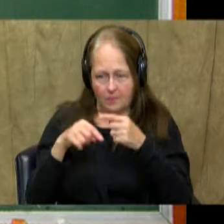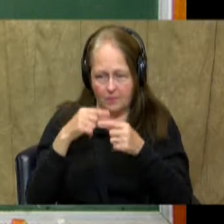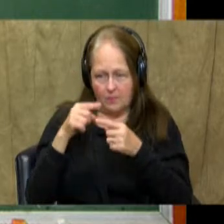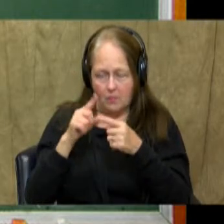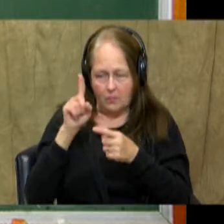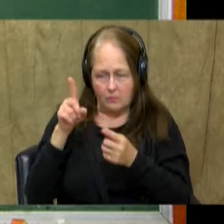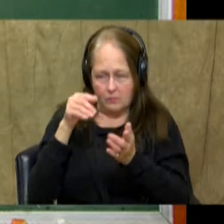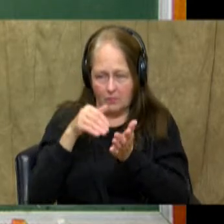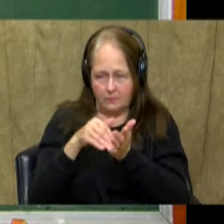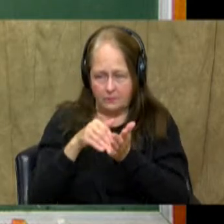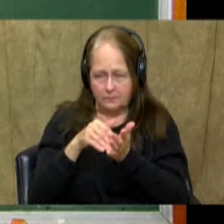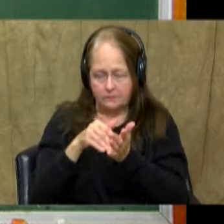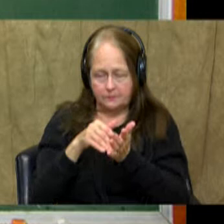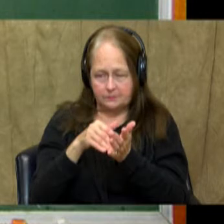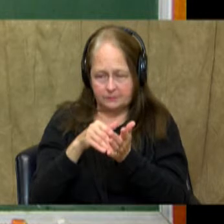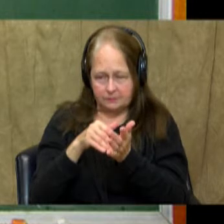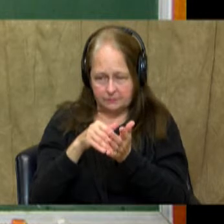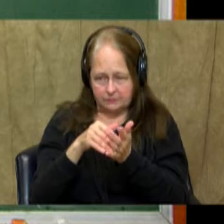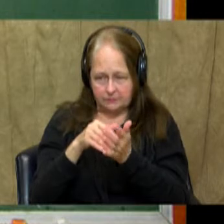about